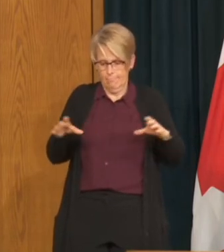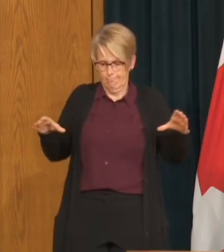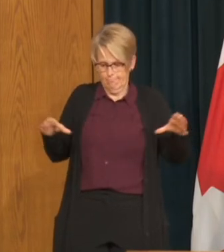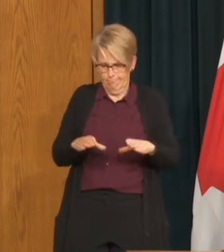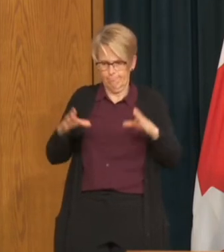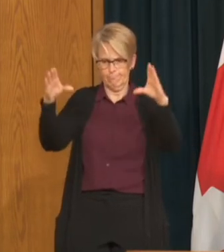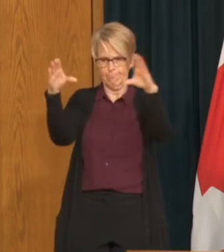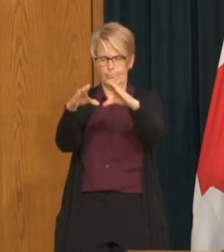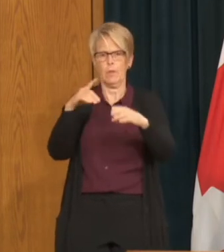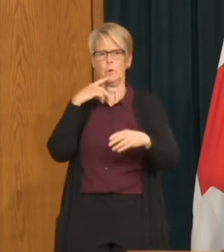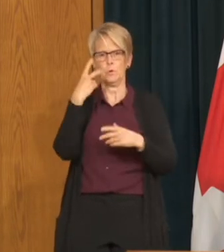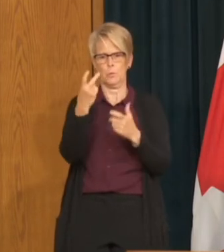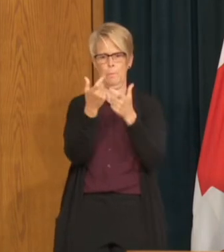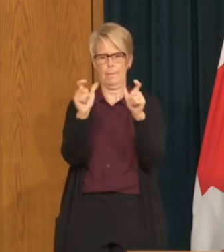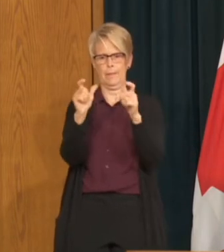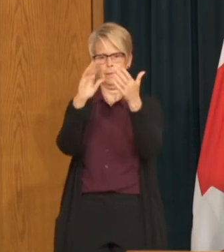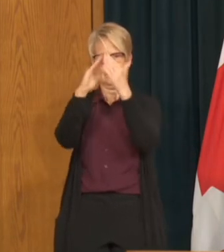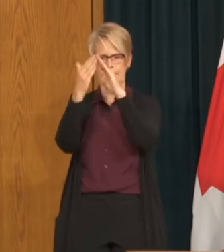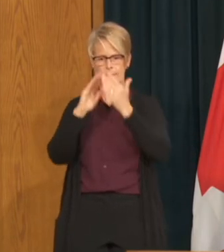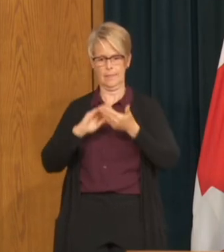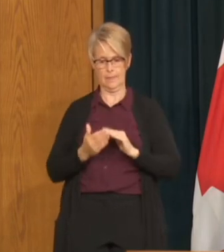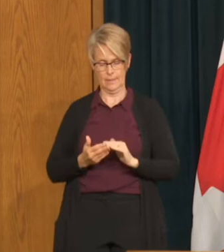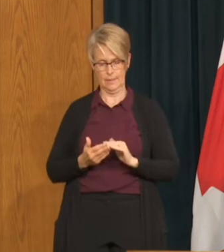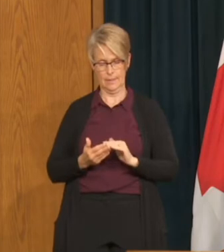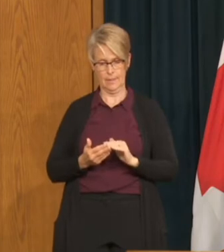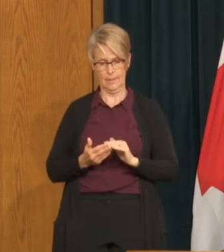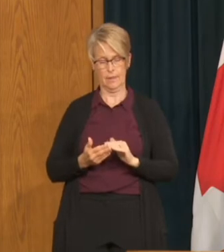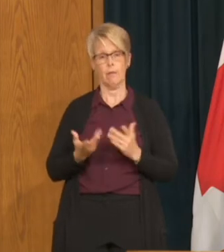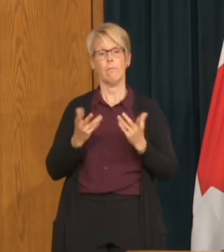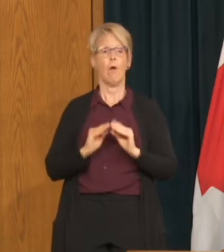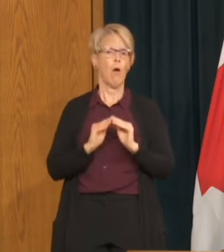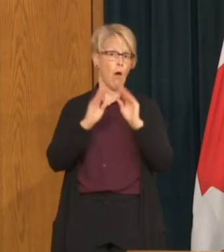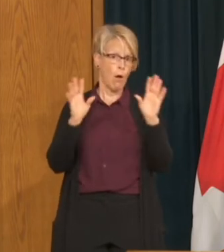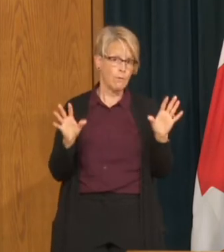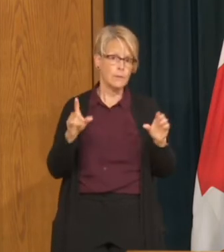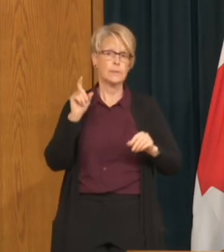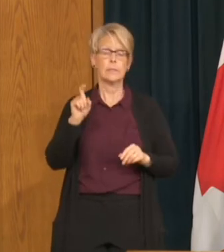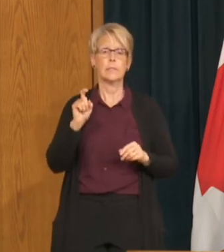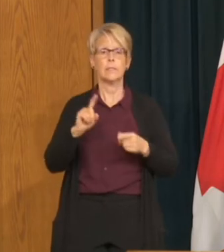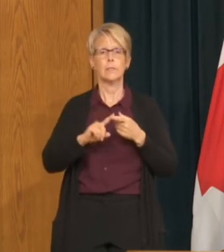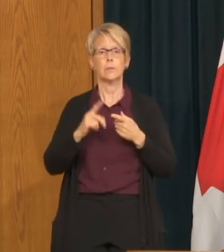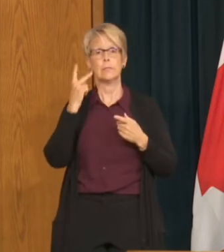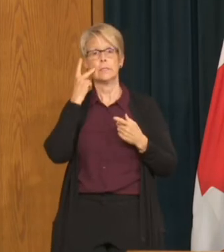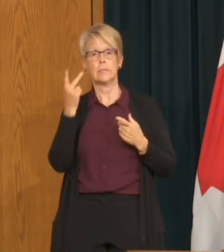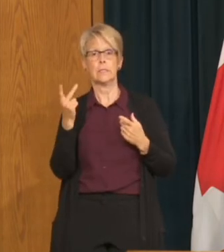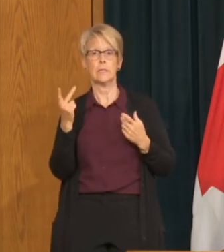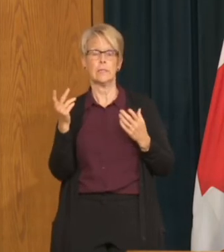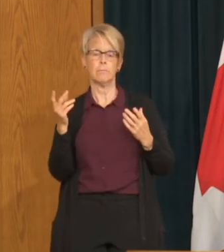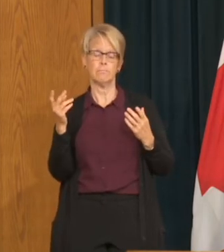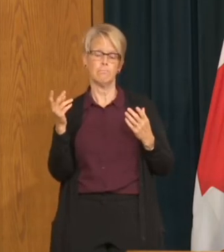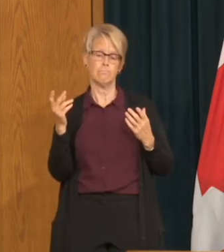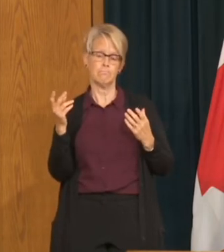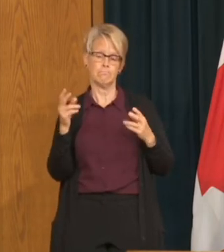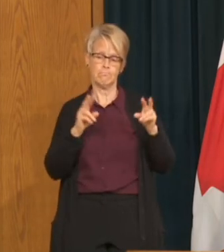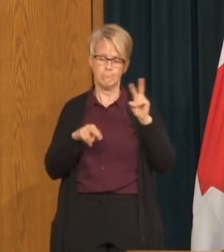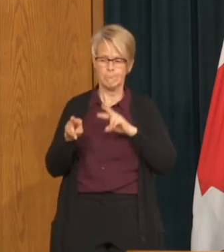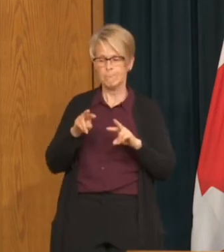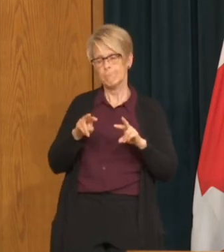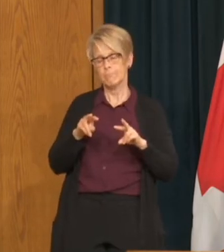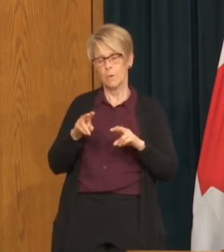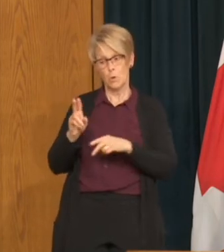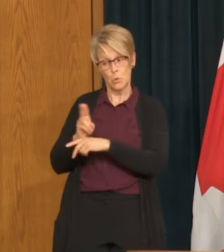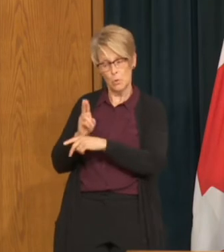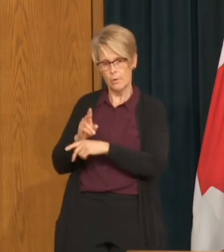biggest centers. We would obviously have to see a combination of